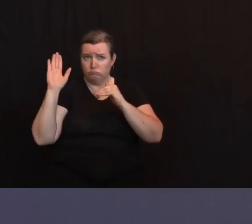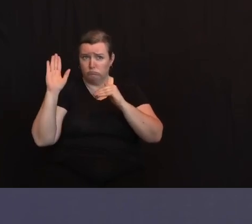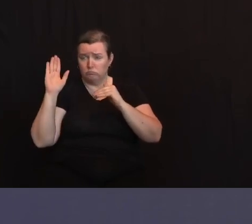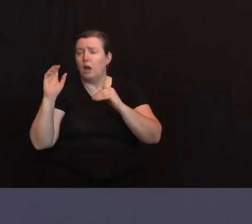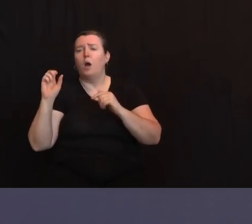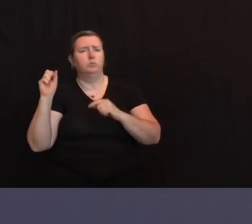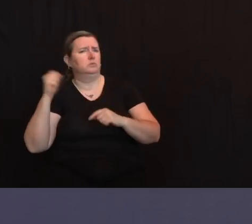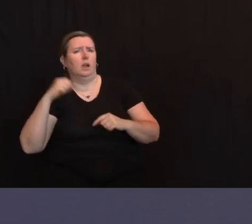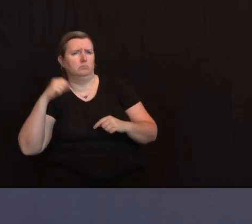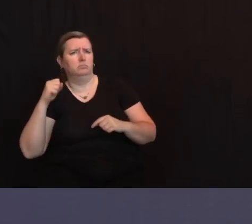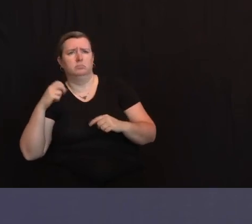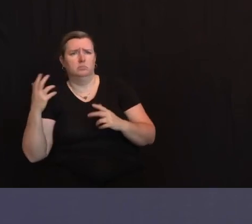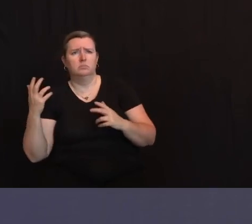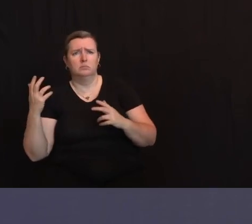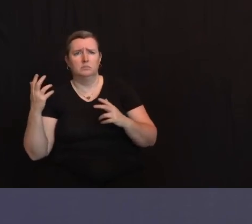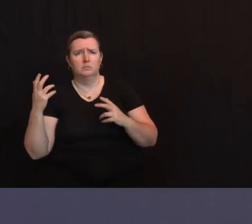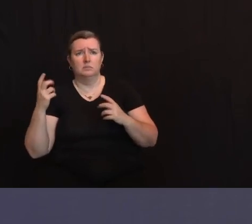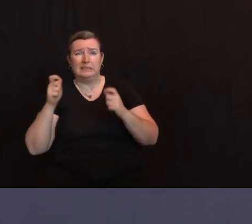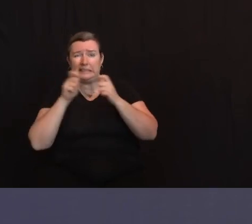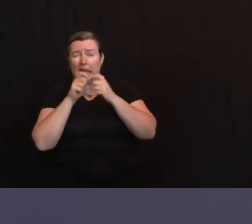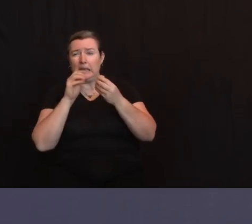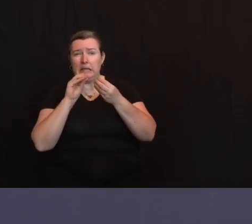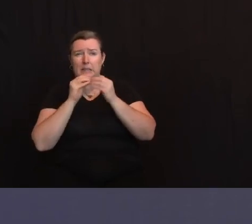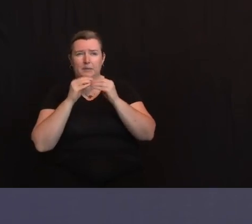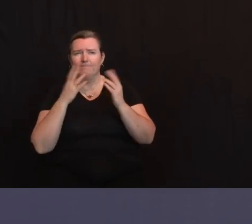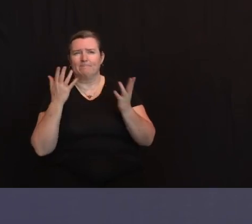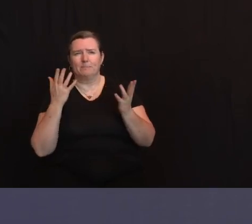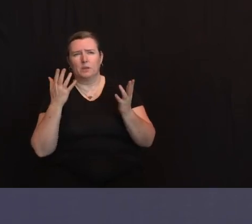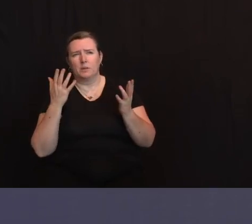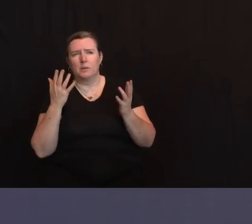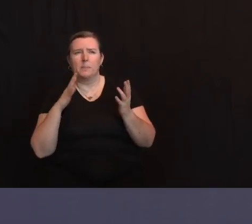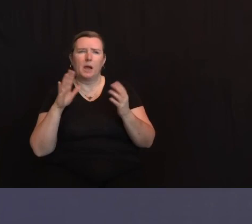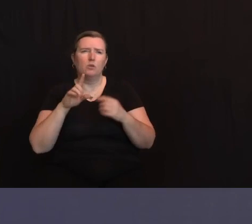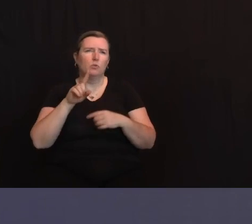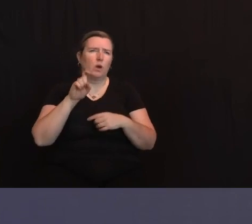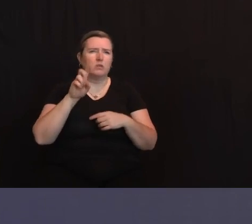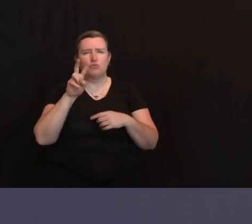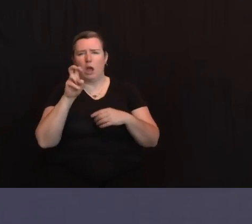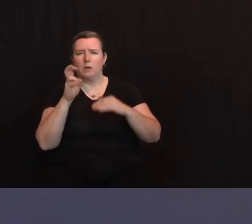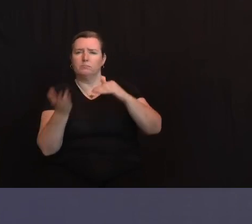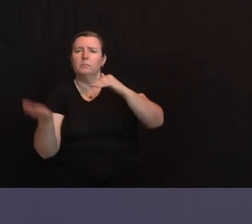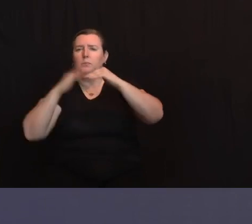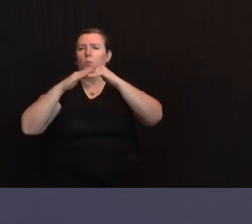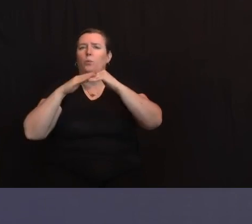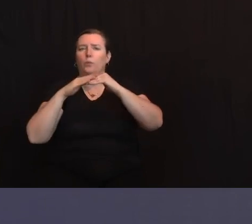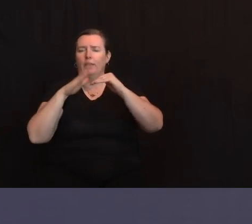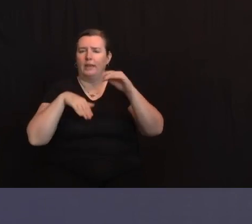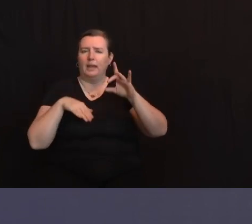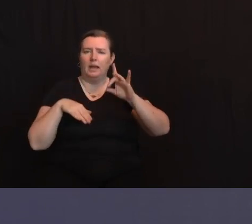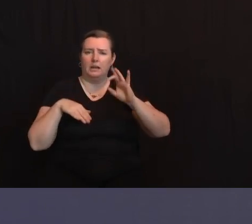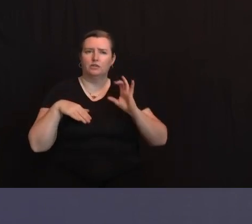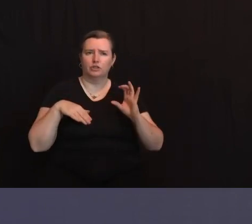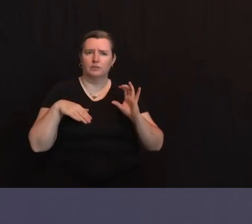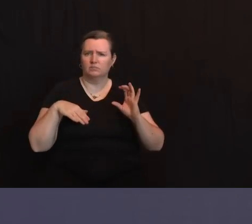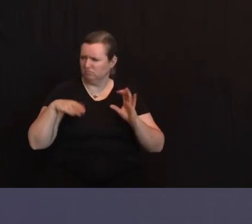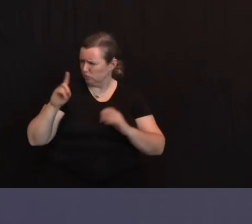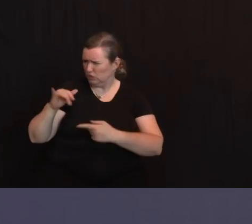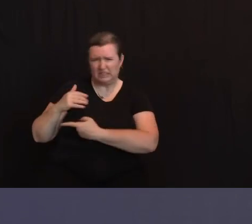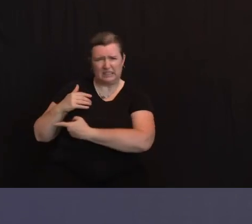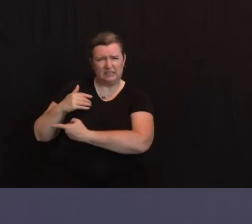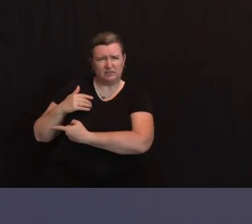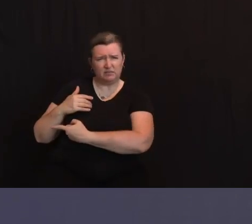answer on how many, but we can come back to you on that. Any other color on that number, Judy, on the